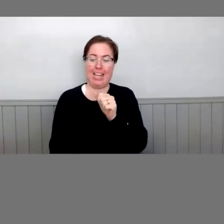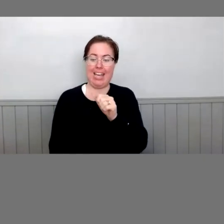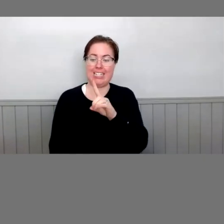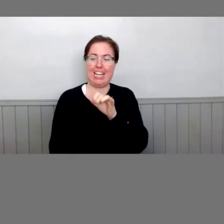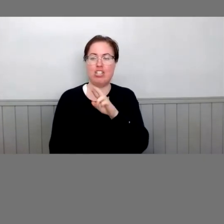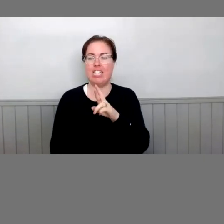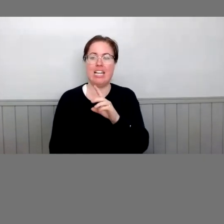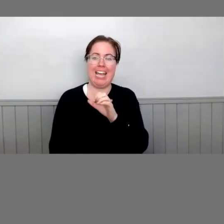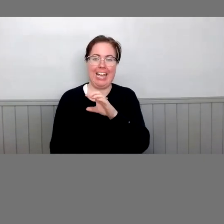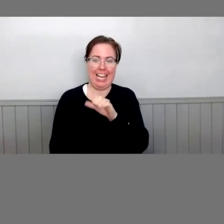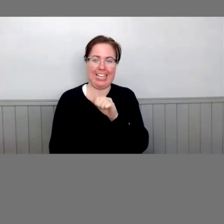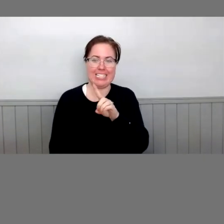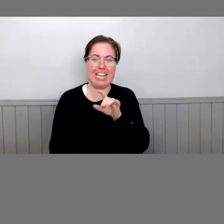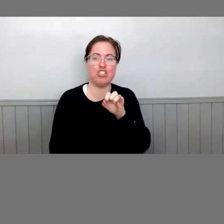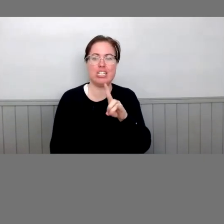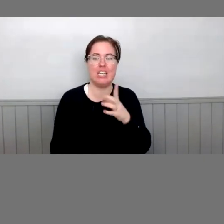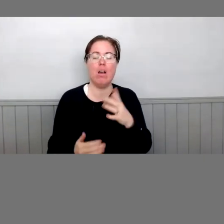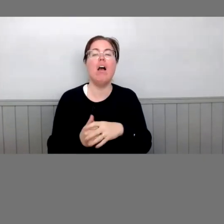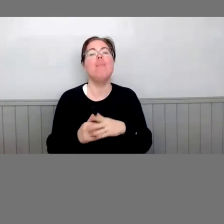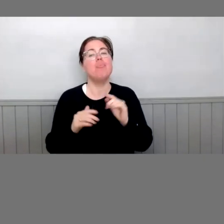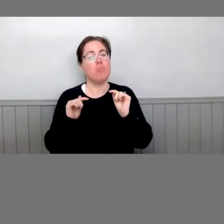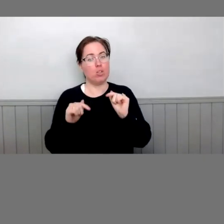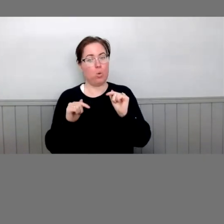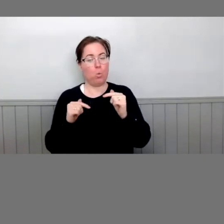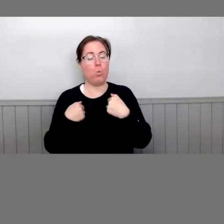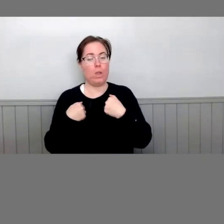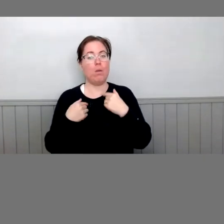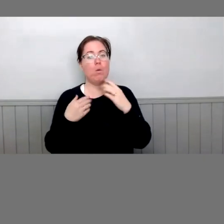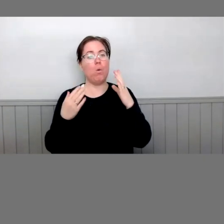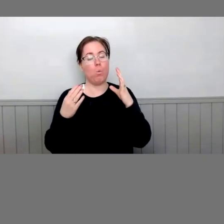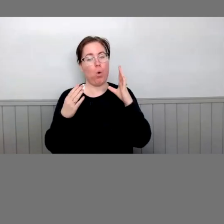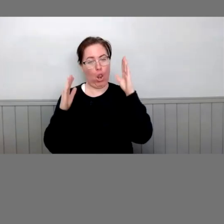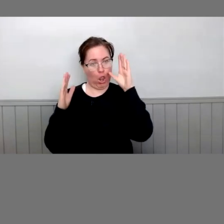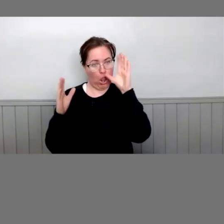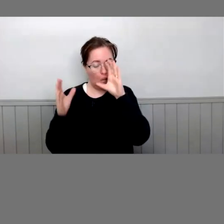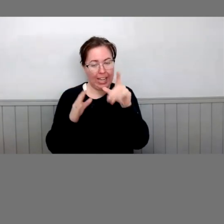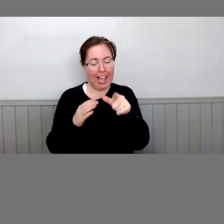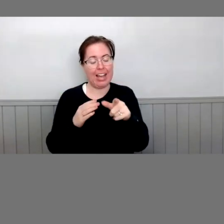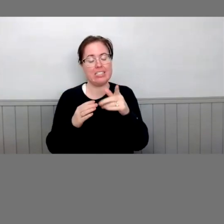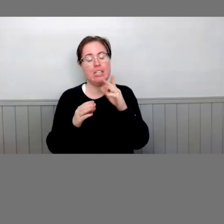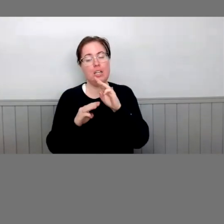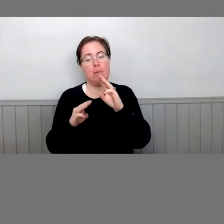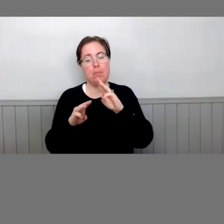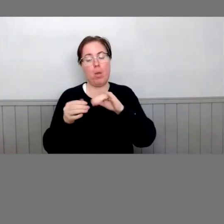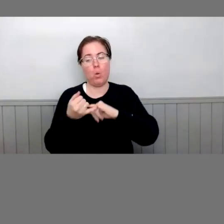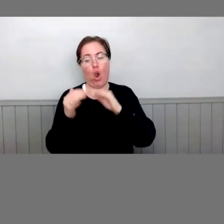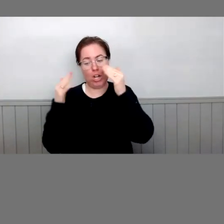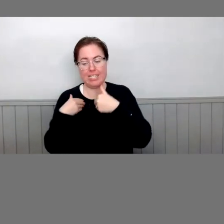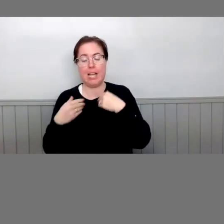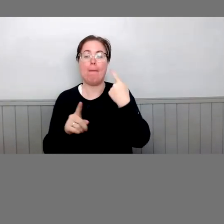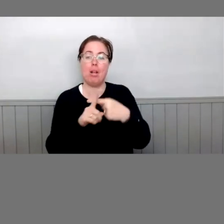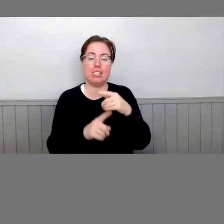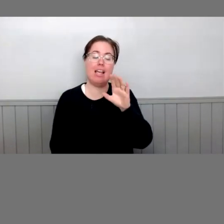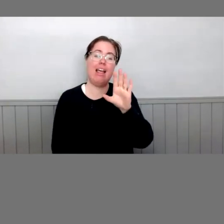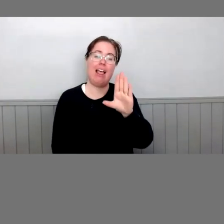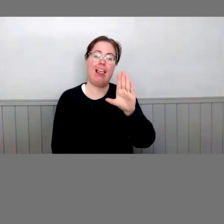this, we were specifically looking at individuals who had that intersecting identity of being autistic and LGBTQIA plus.